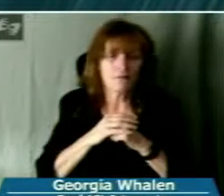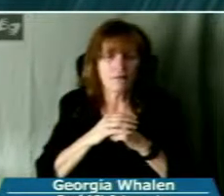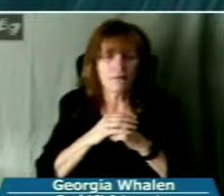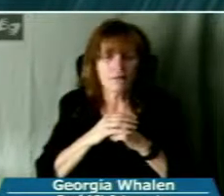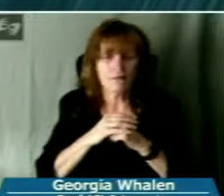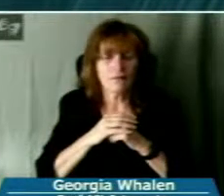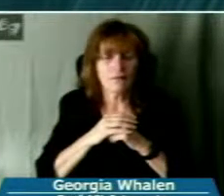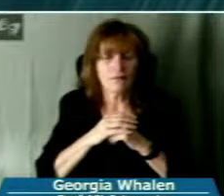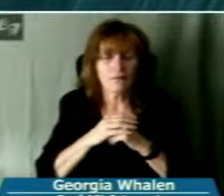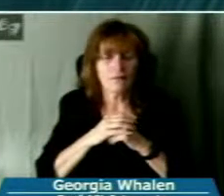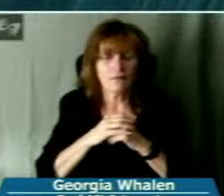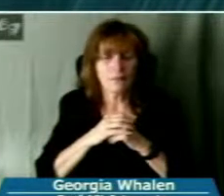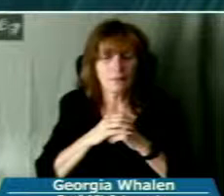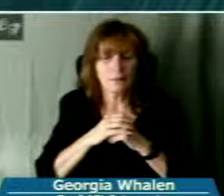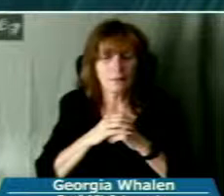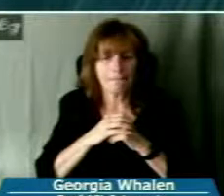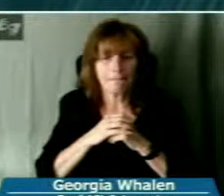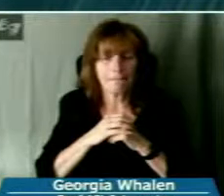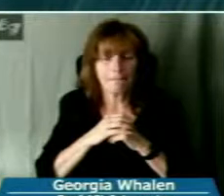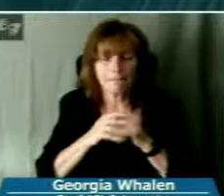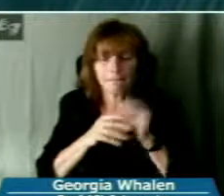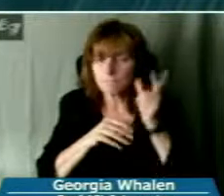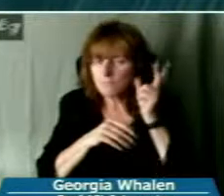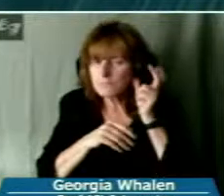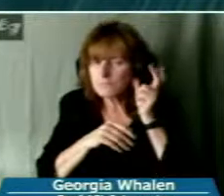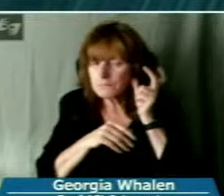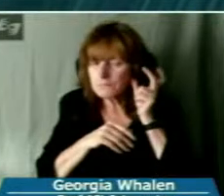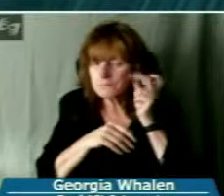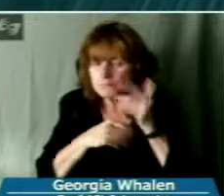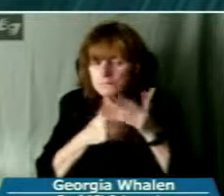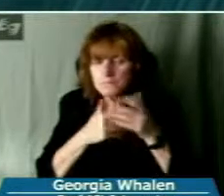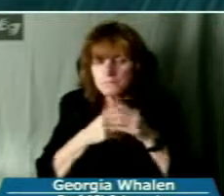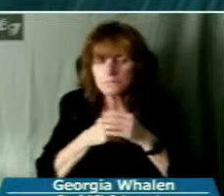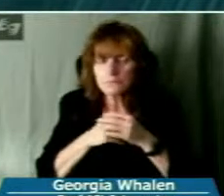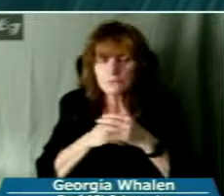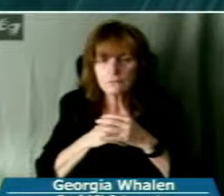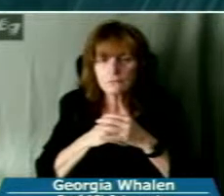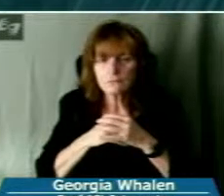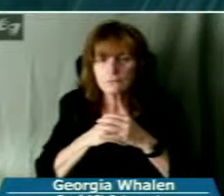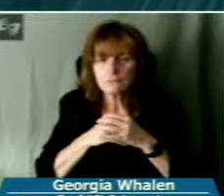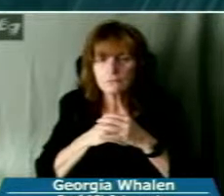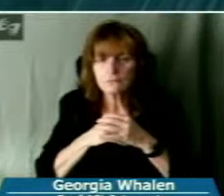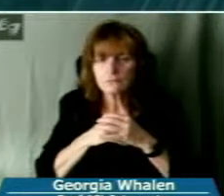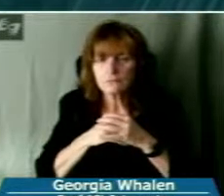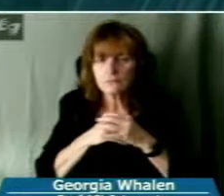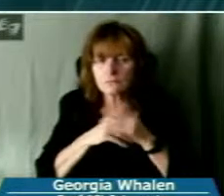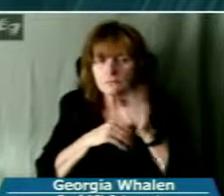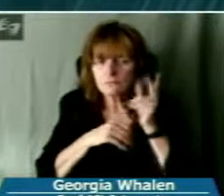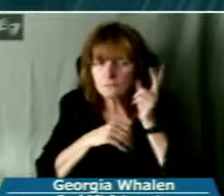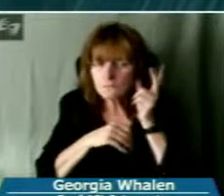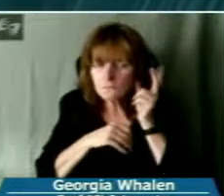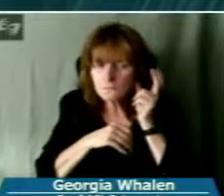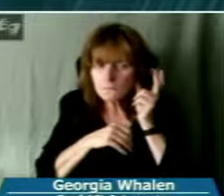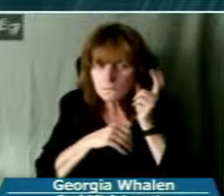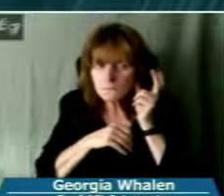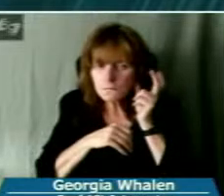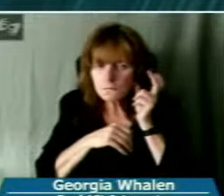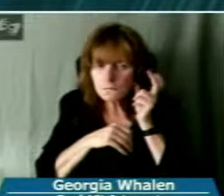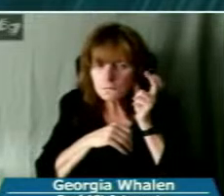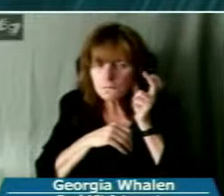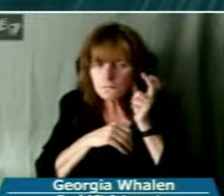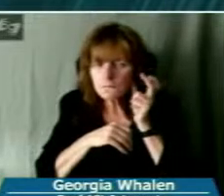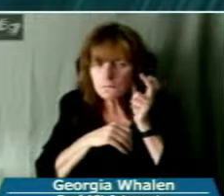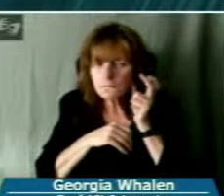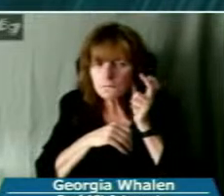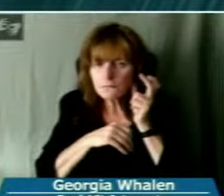time span. And so it's all based on, current loss of revenue in our culture and rec programs, our transit program